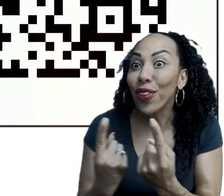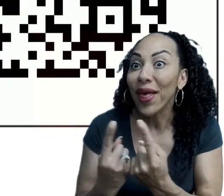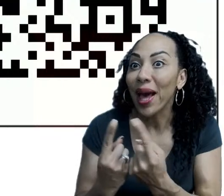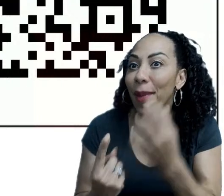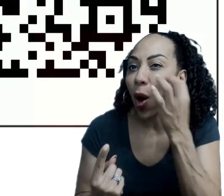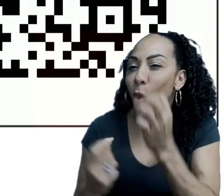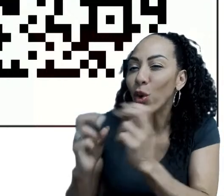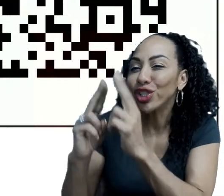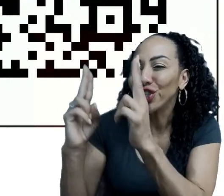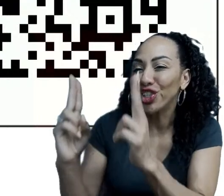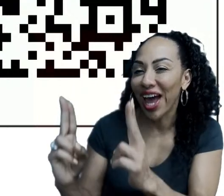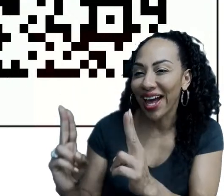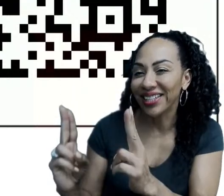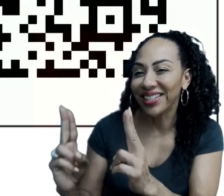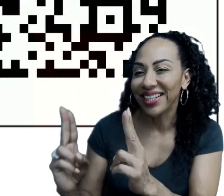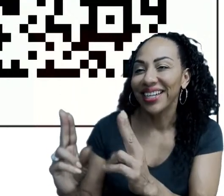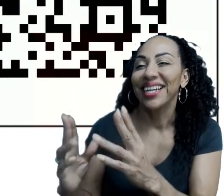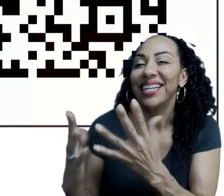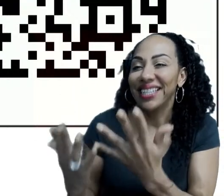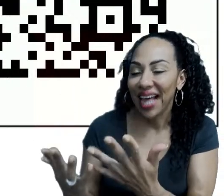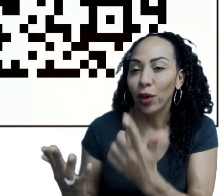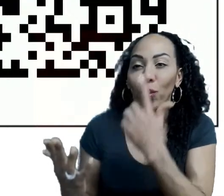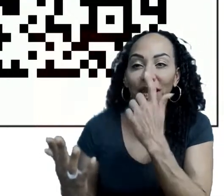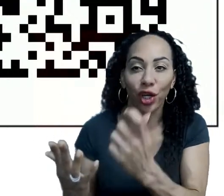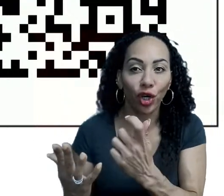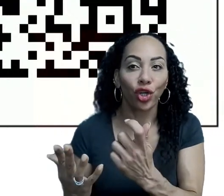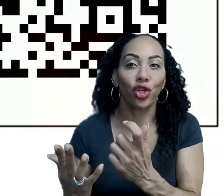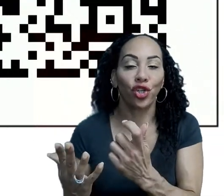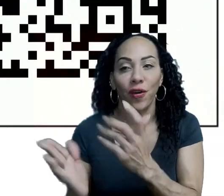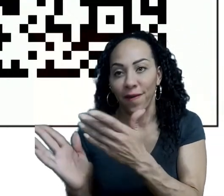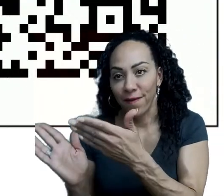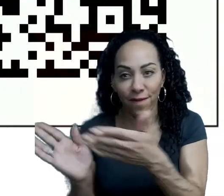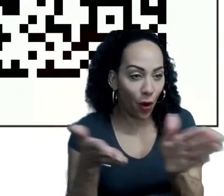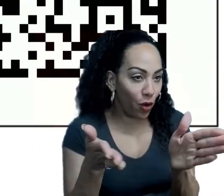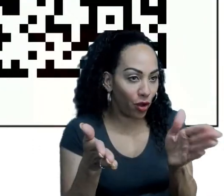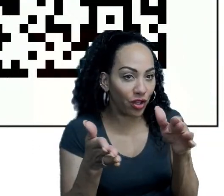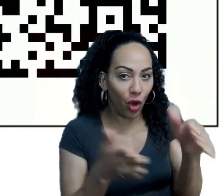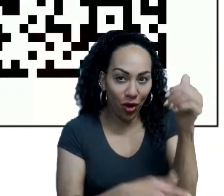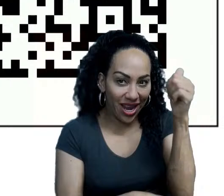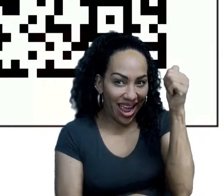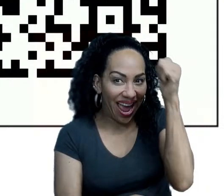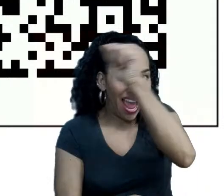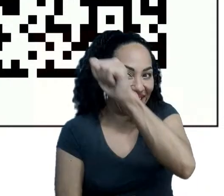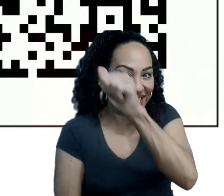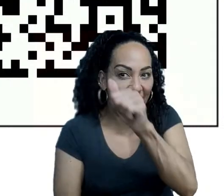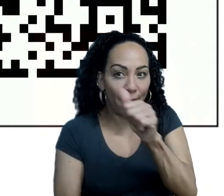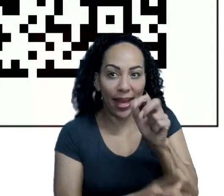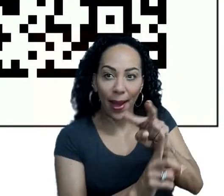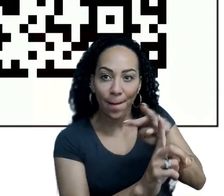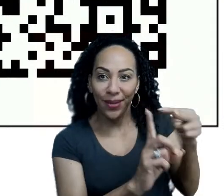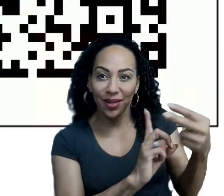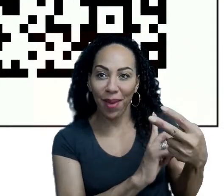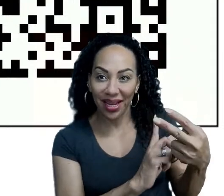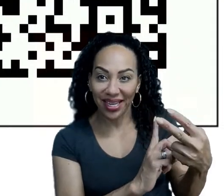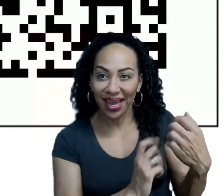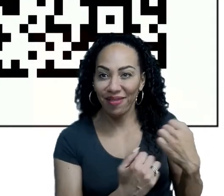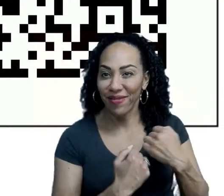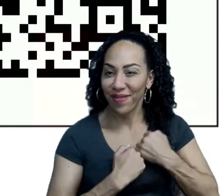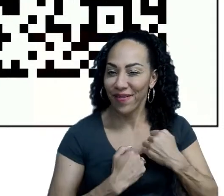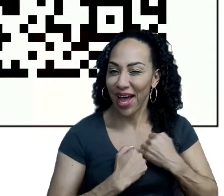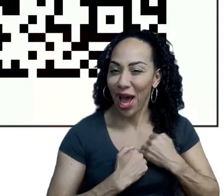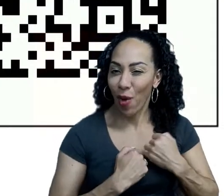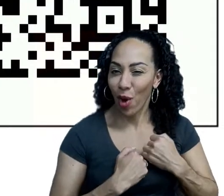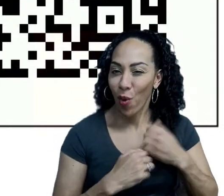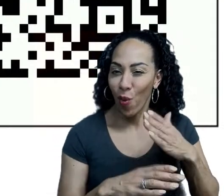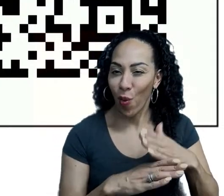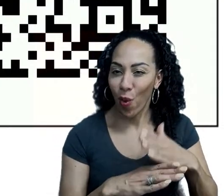this kind of more academic angle to a project. So yeah, as I said, like we've done a lot of going